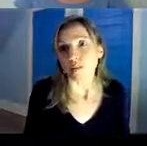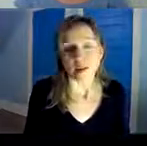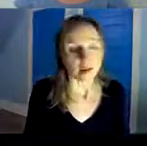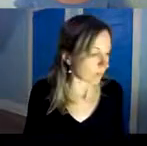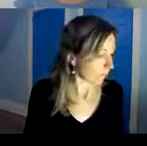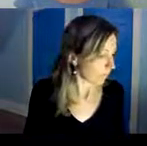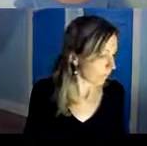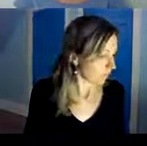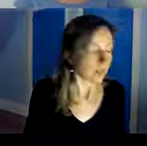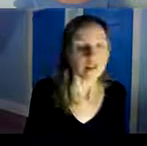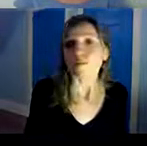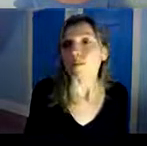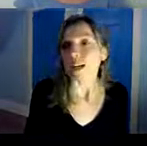seeds